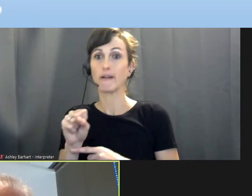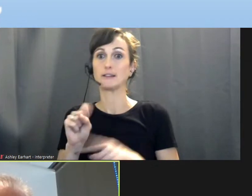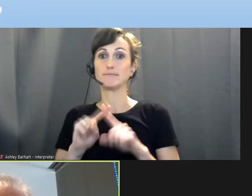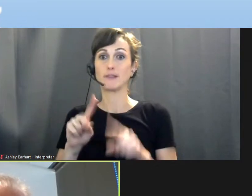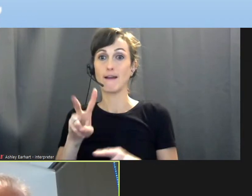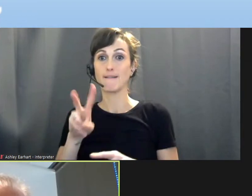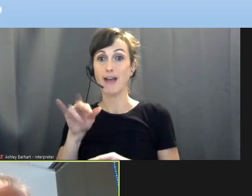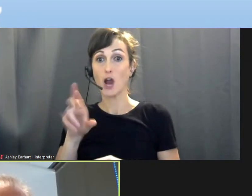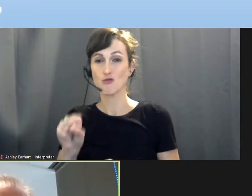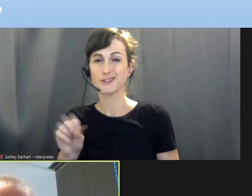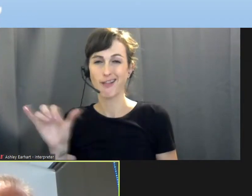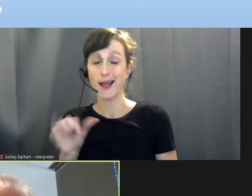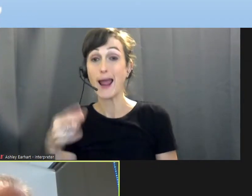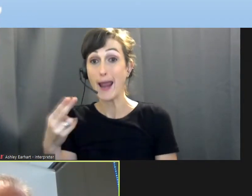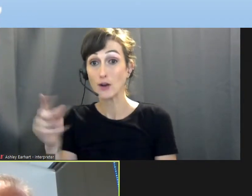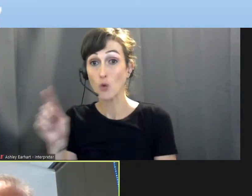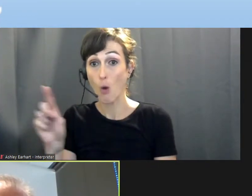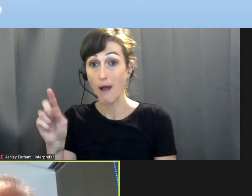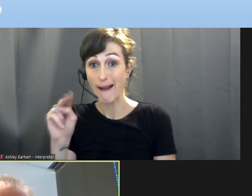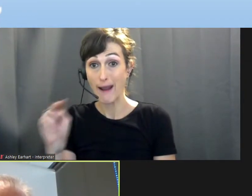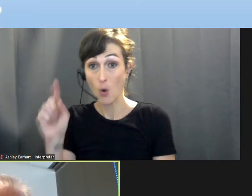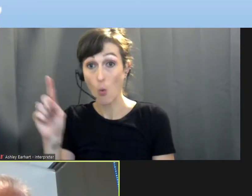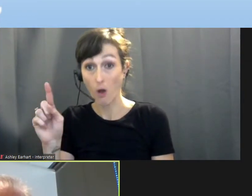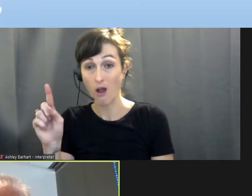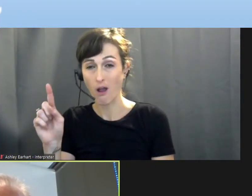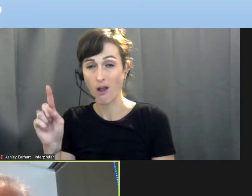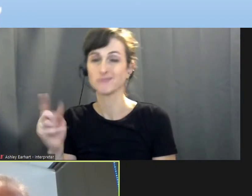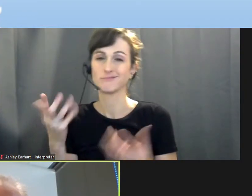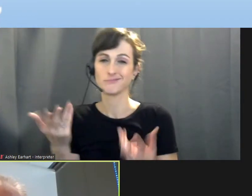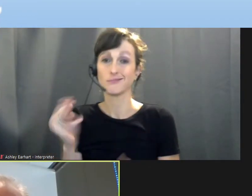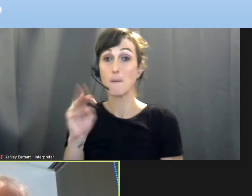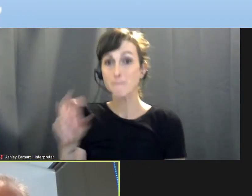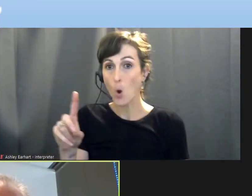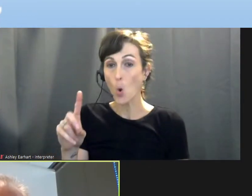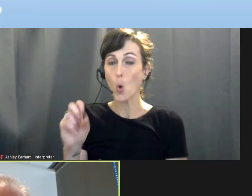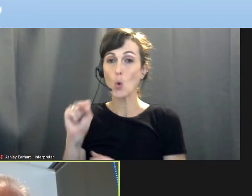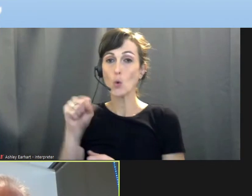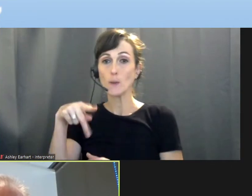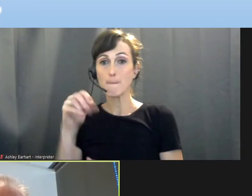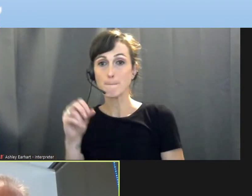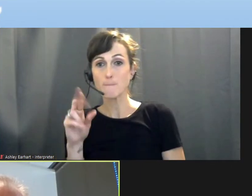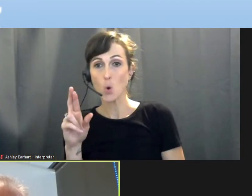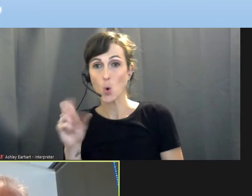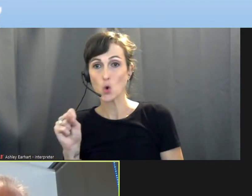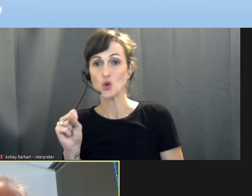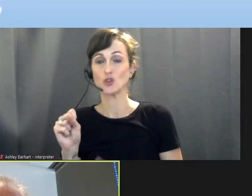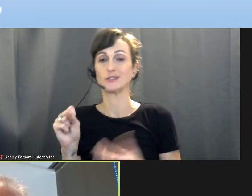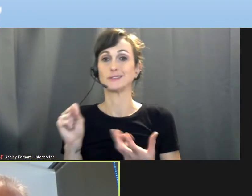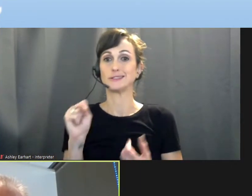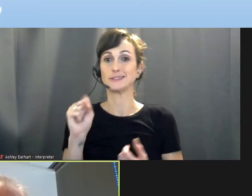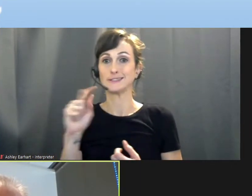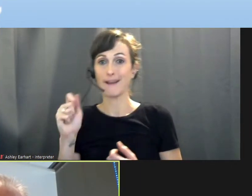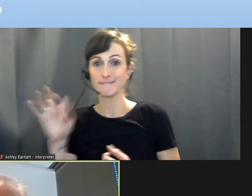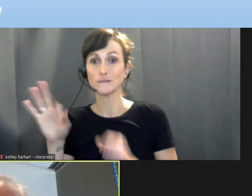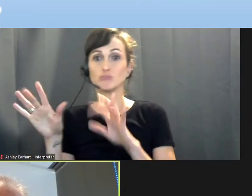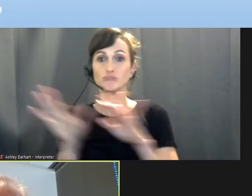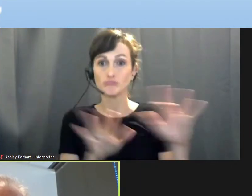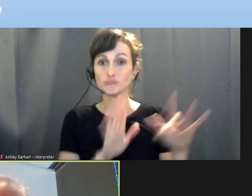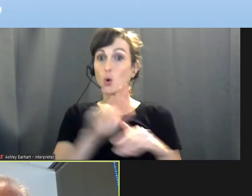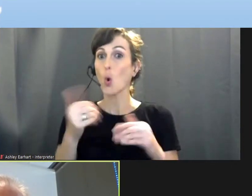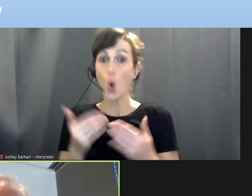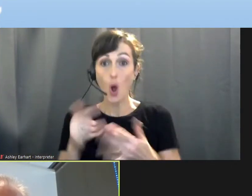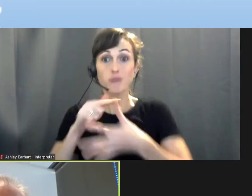as H1N1, norovirus, mold, spores, MRSA, staph. All of those elements were very successful in